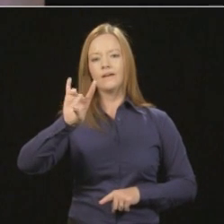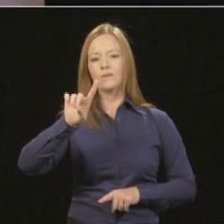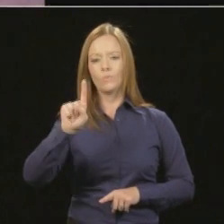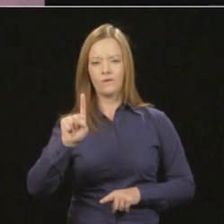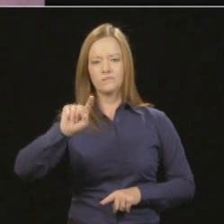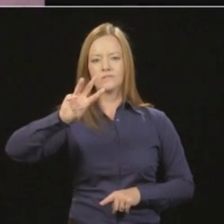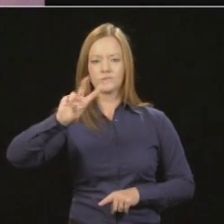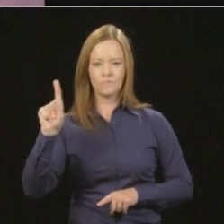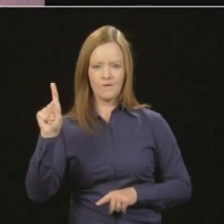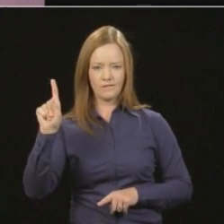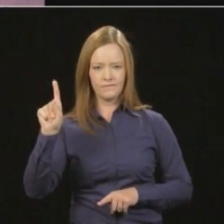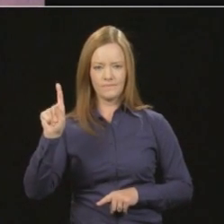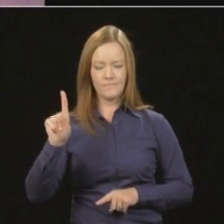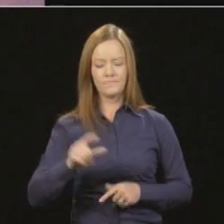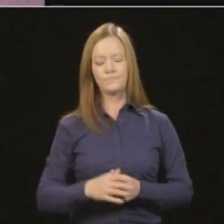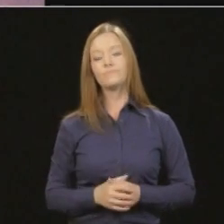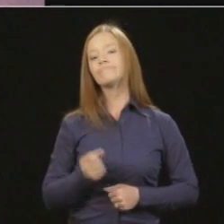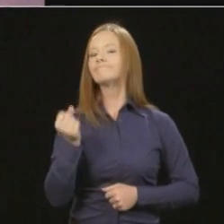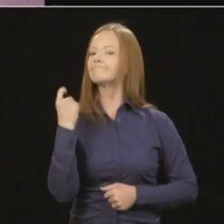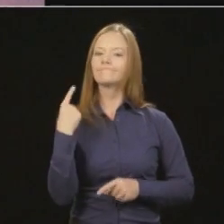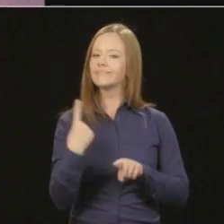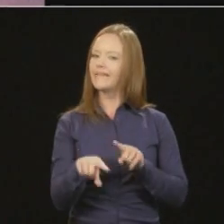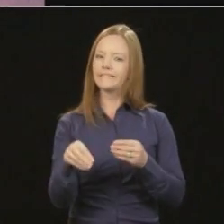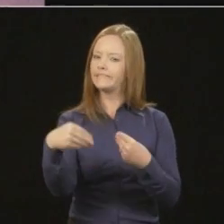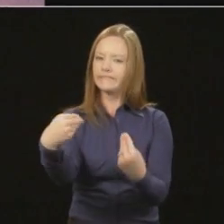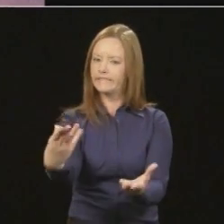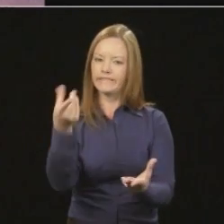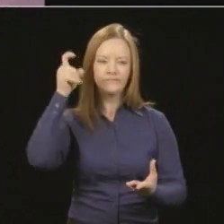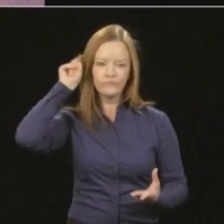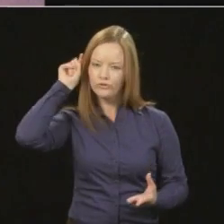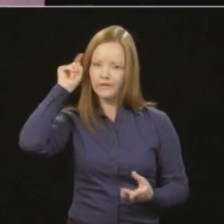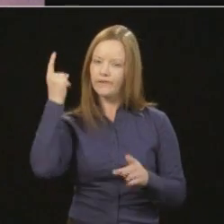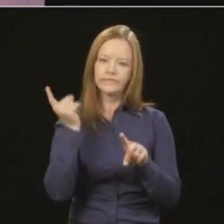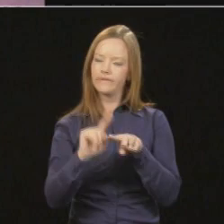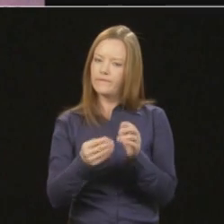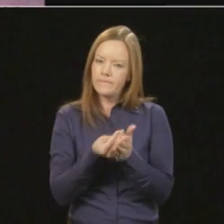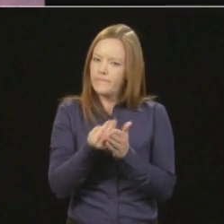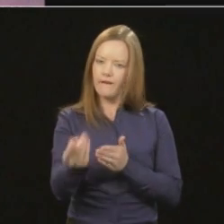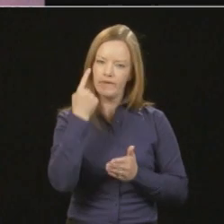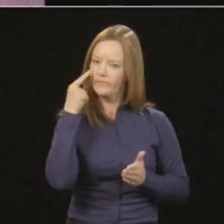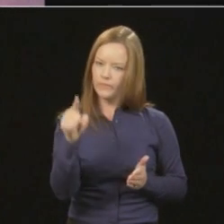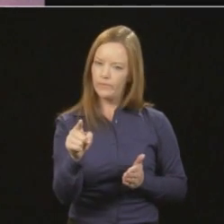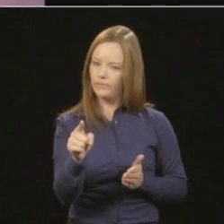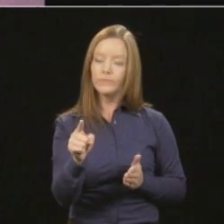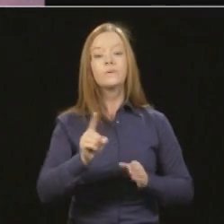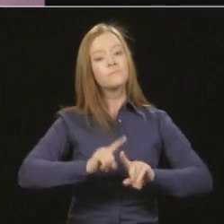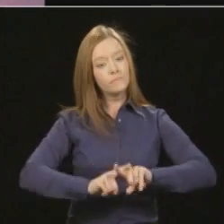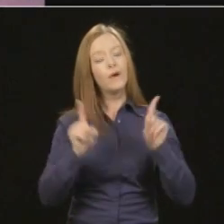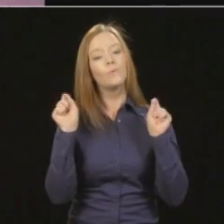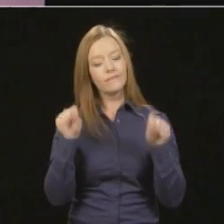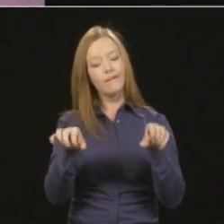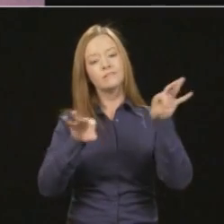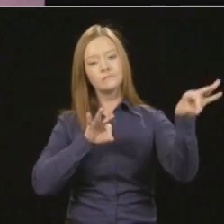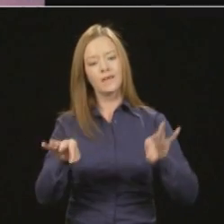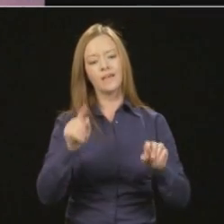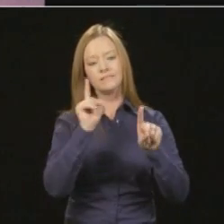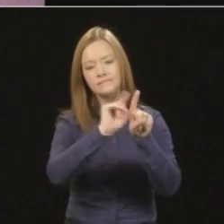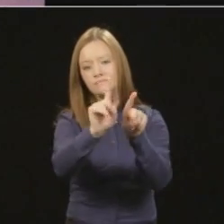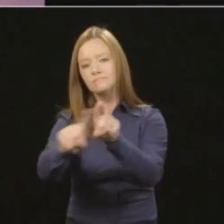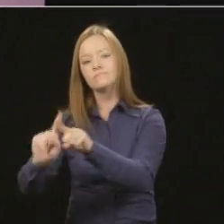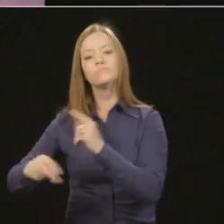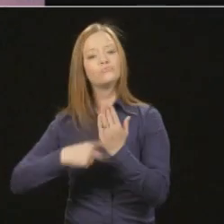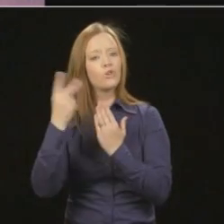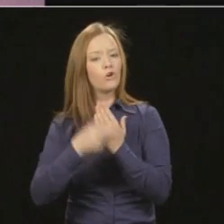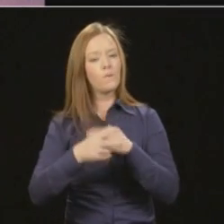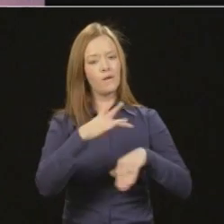1-800-352-8161. While we can't give you hearing aids or pay for them for you, we can tell you about the current programs here in Arizona